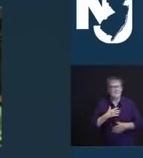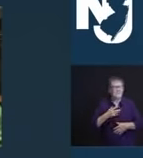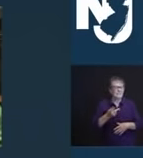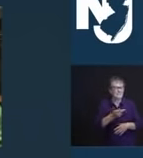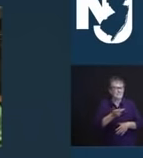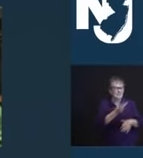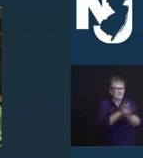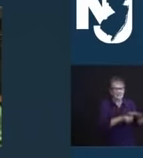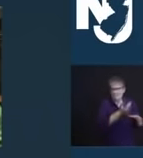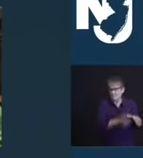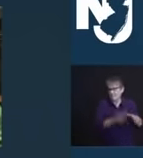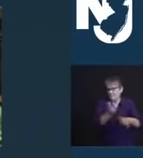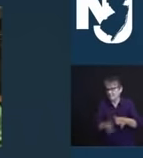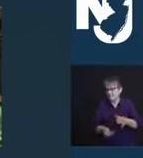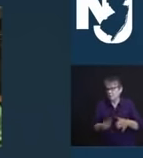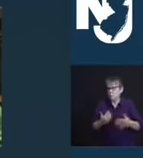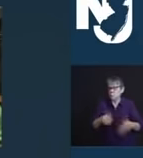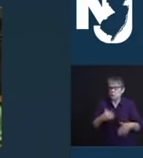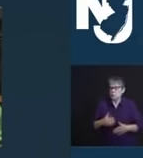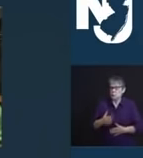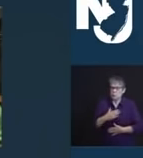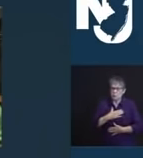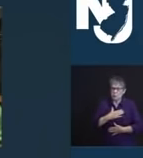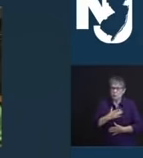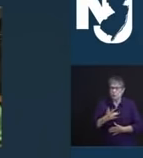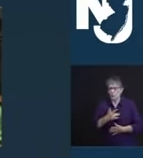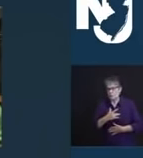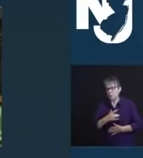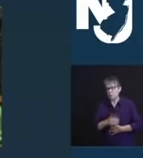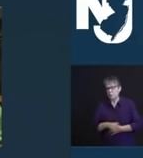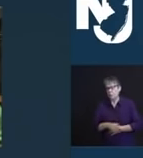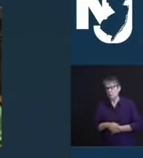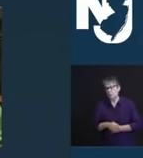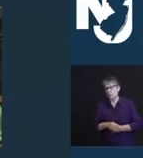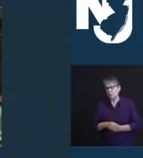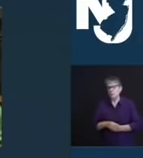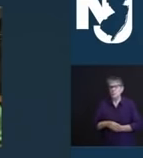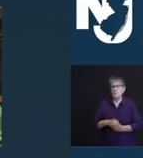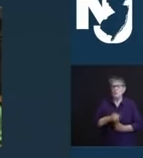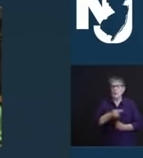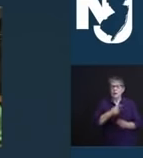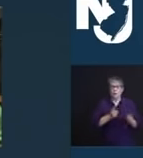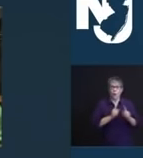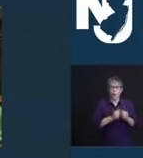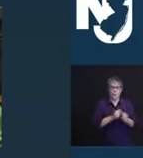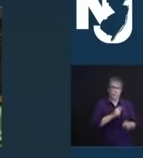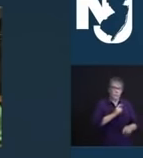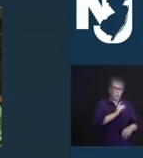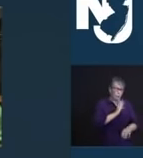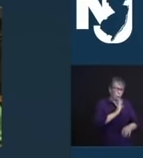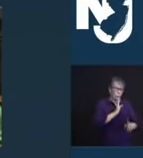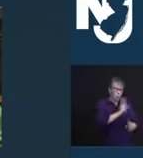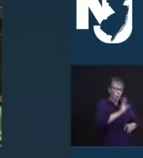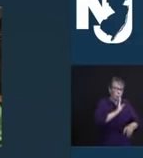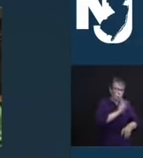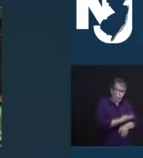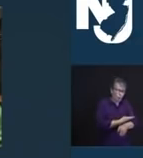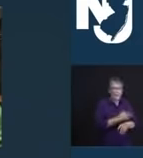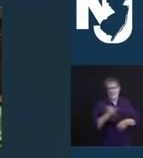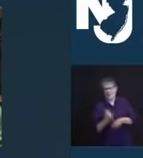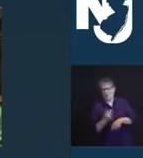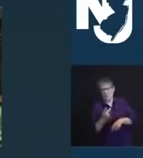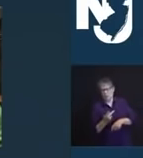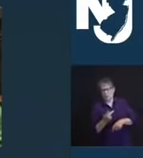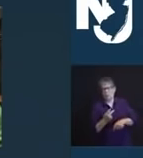sisters, Sue and Debbie, and I had the great honor of speaking with each of them last week, and by their grandson and nephew, respectively, Tyler.